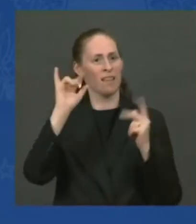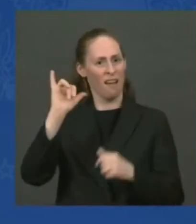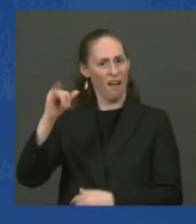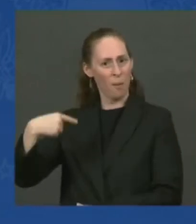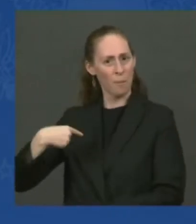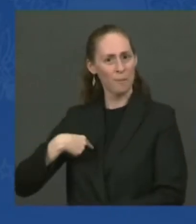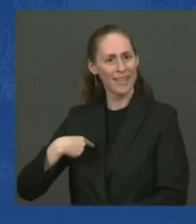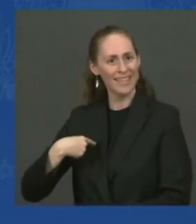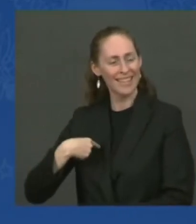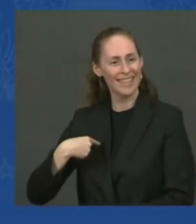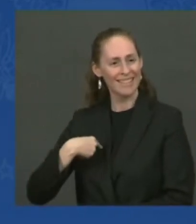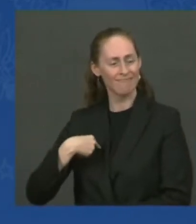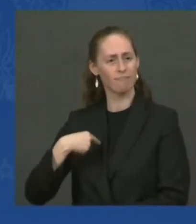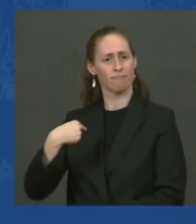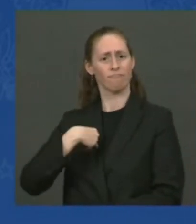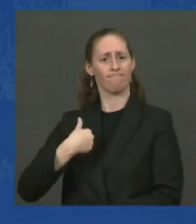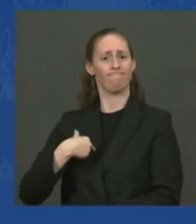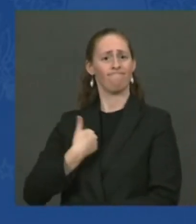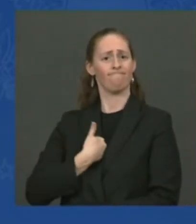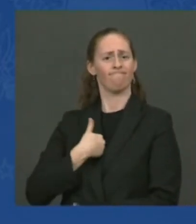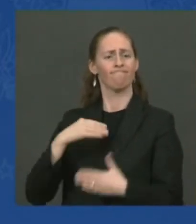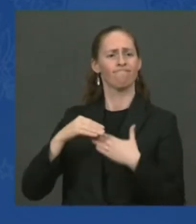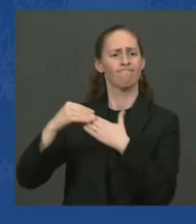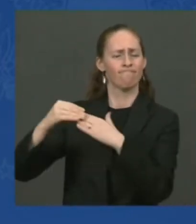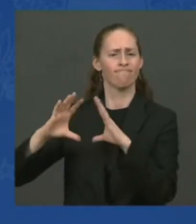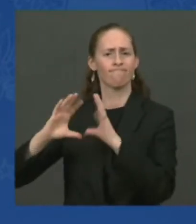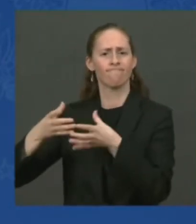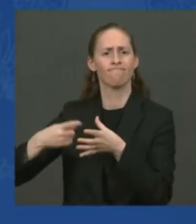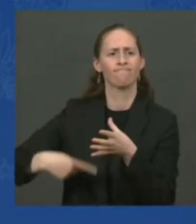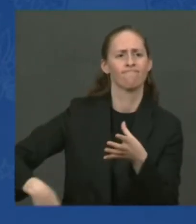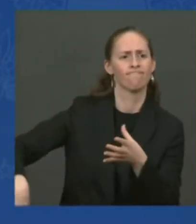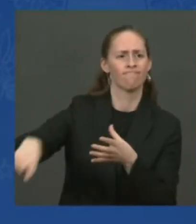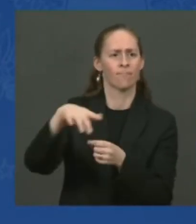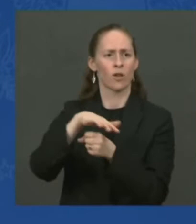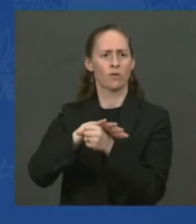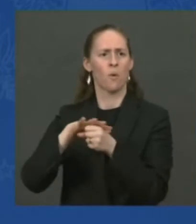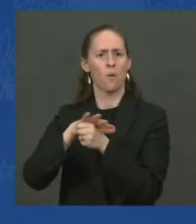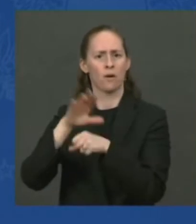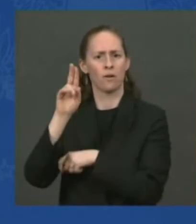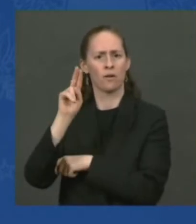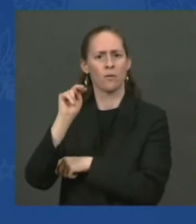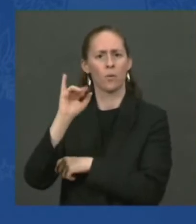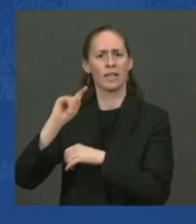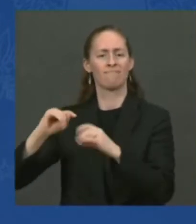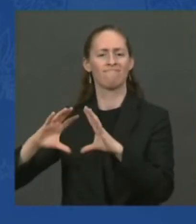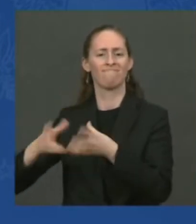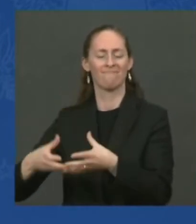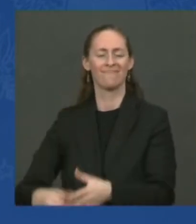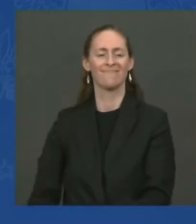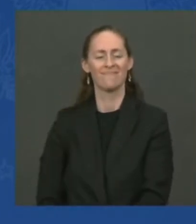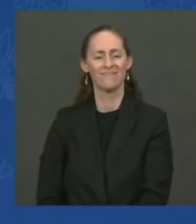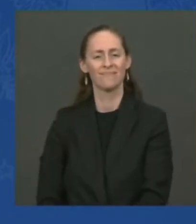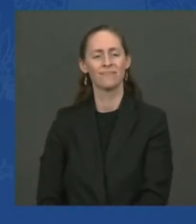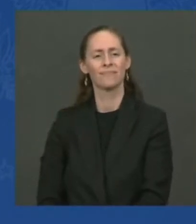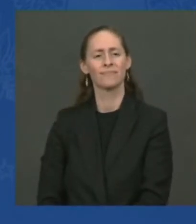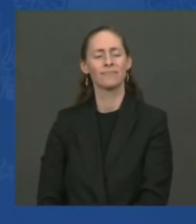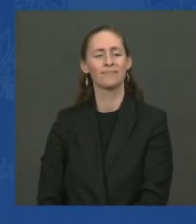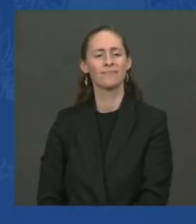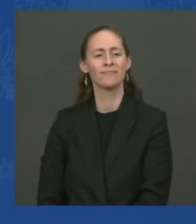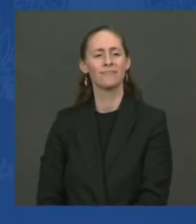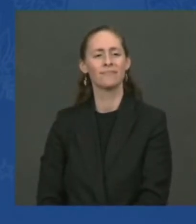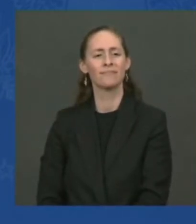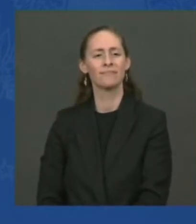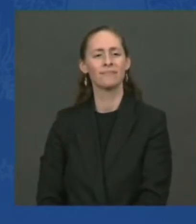union as a business agent and active in the Sisters Committee, which mentors newer ironworkers. Before I got where I am today,